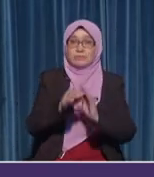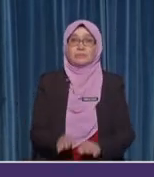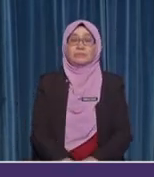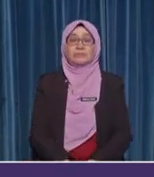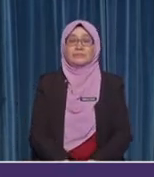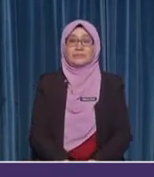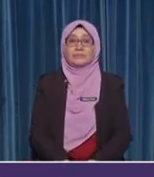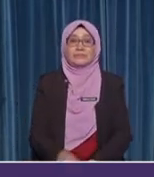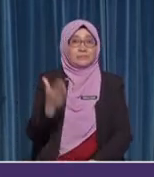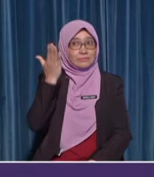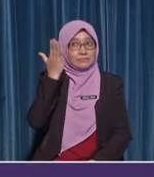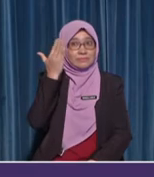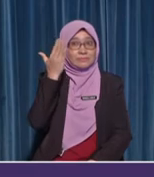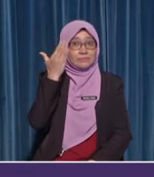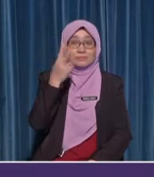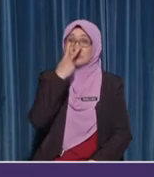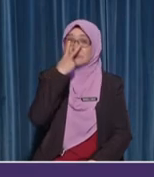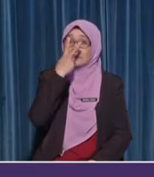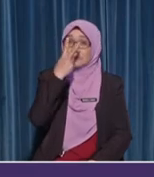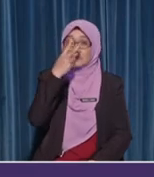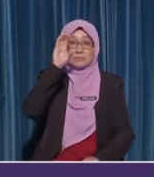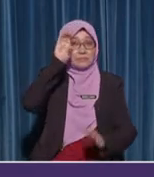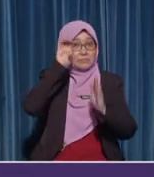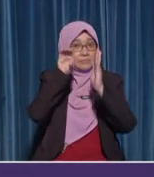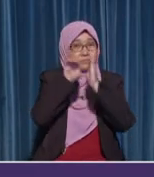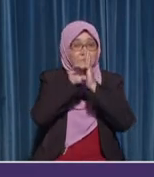Let's take a look at picture B.